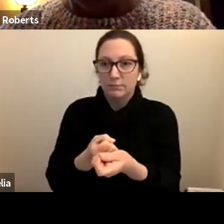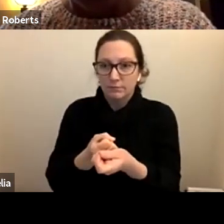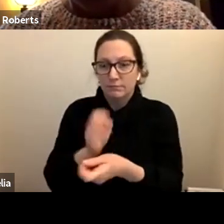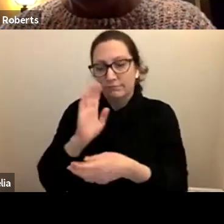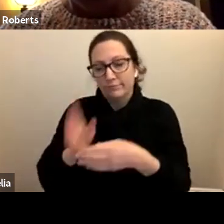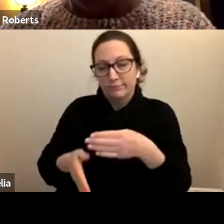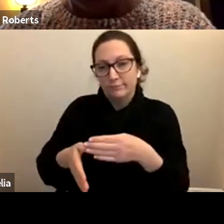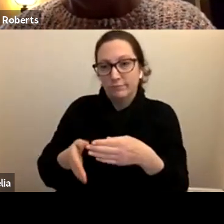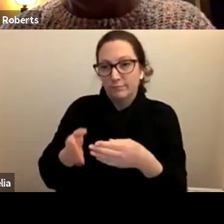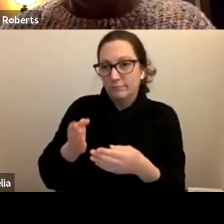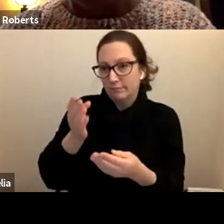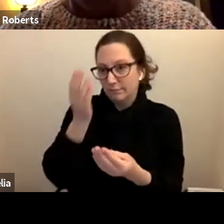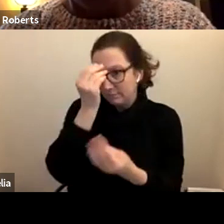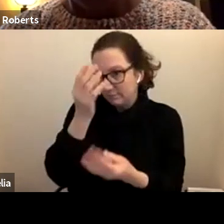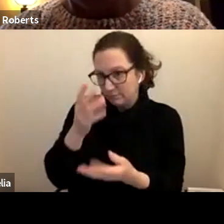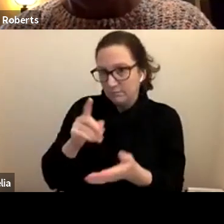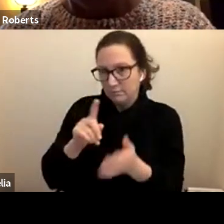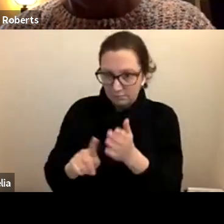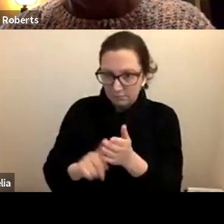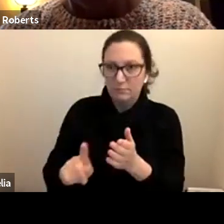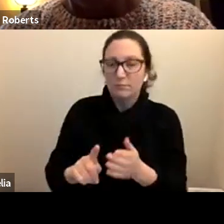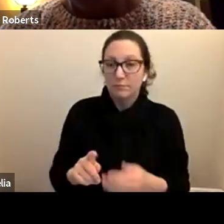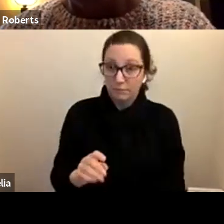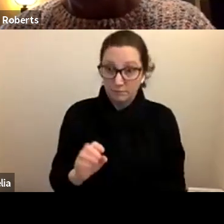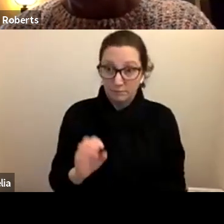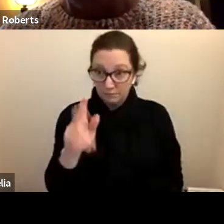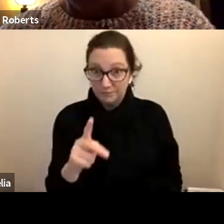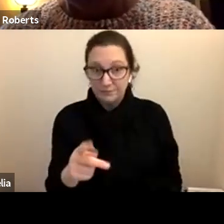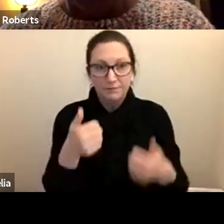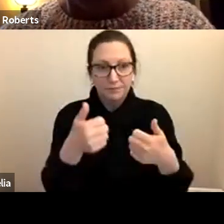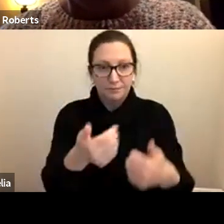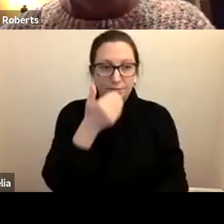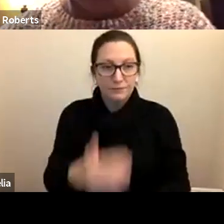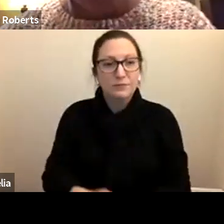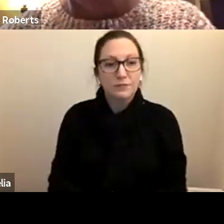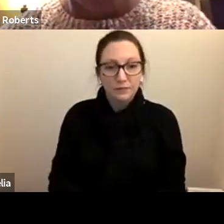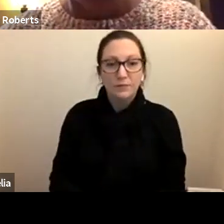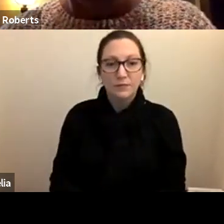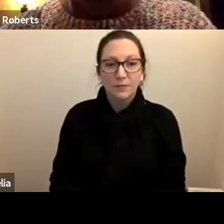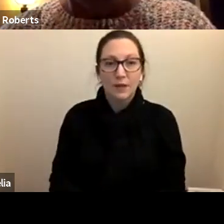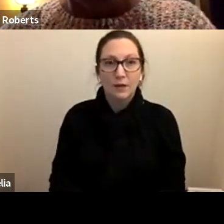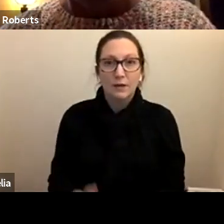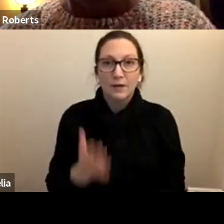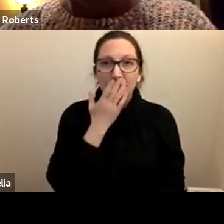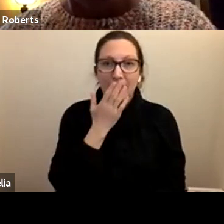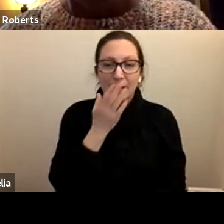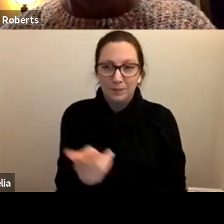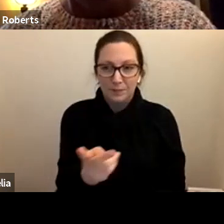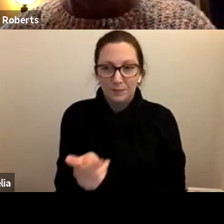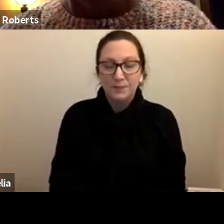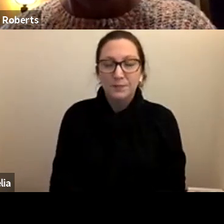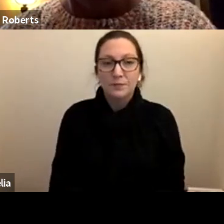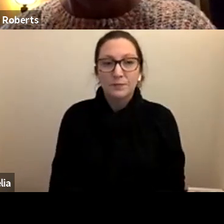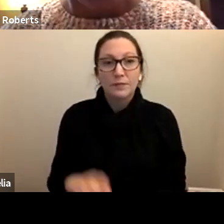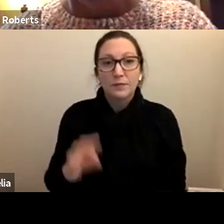to the task force. Is that helpful? Yes. All right. No, thank you. Thank you both.